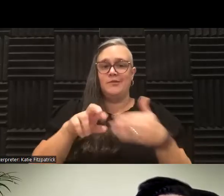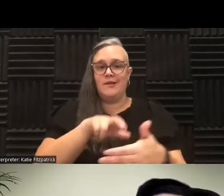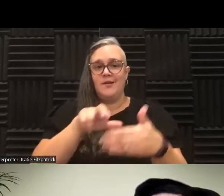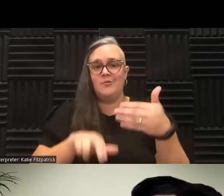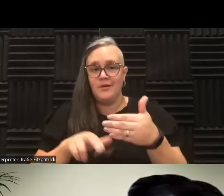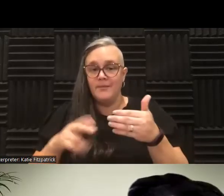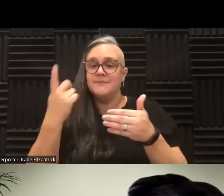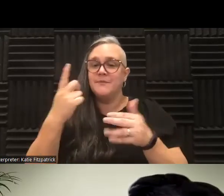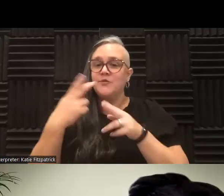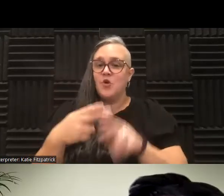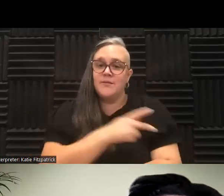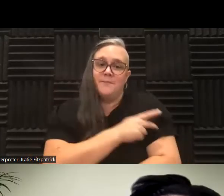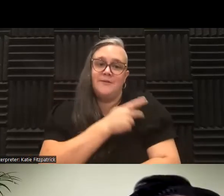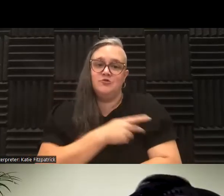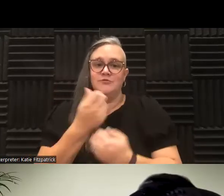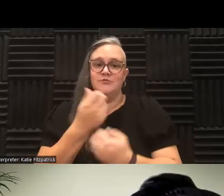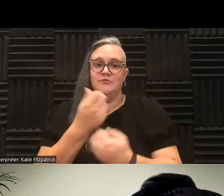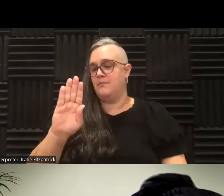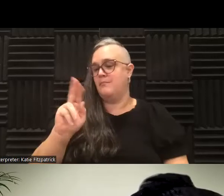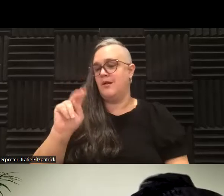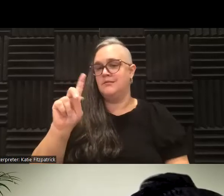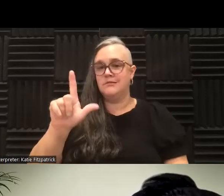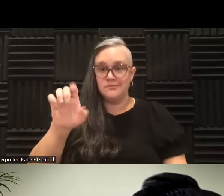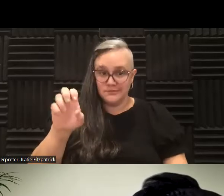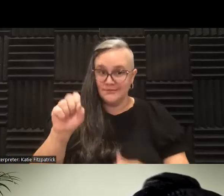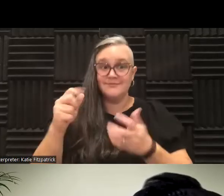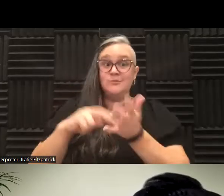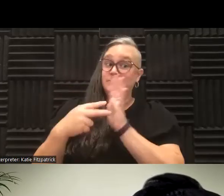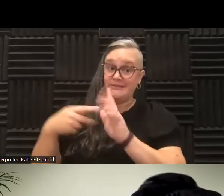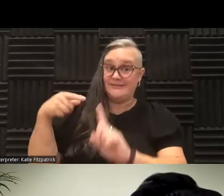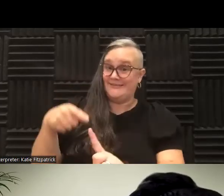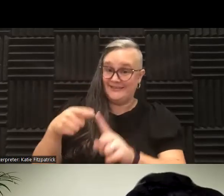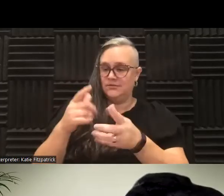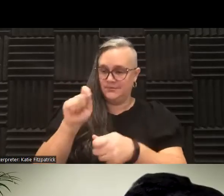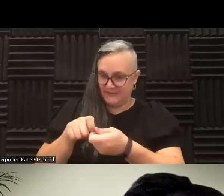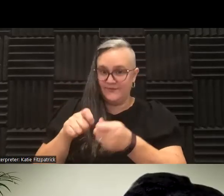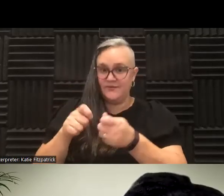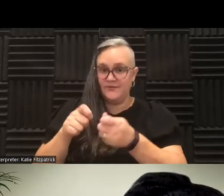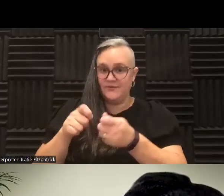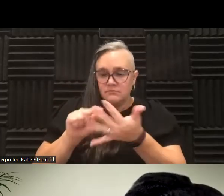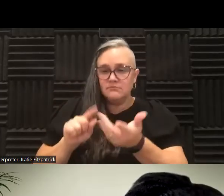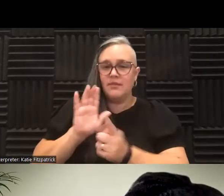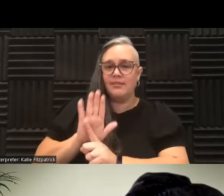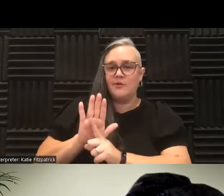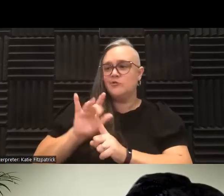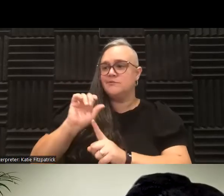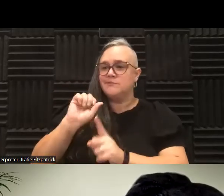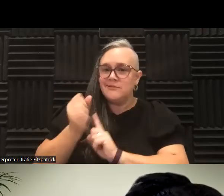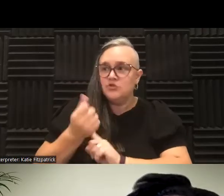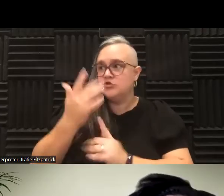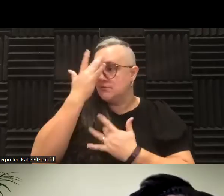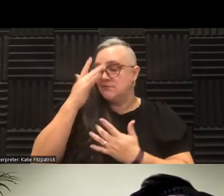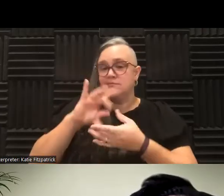call patient safety bundles. These safety bundles are tailored to specific conditions associated with